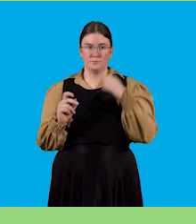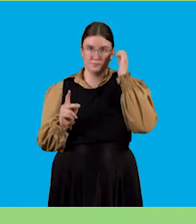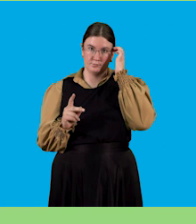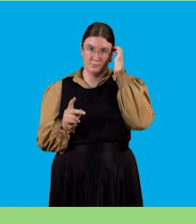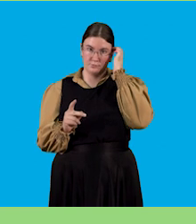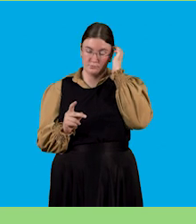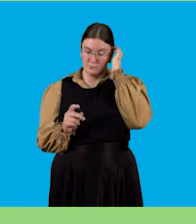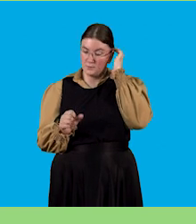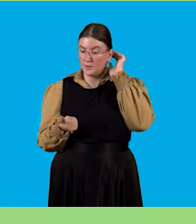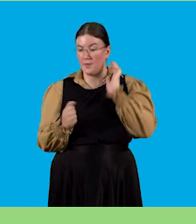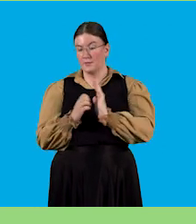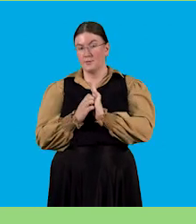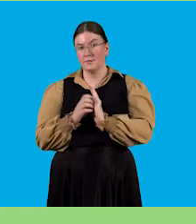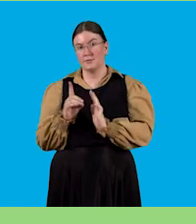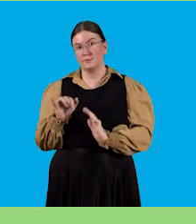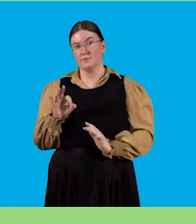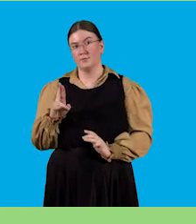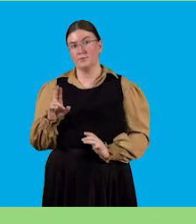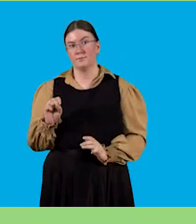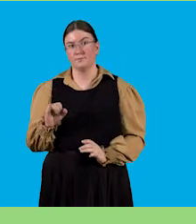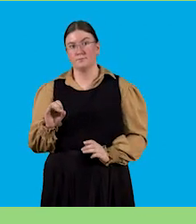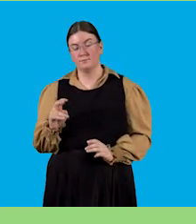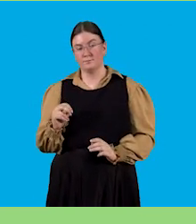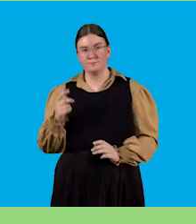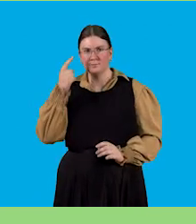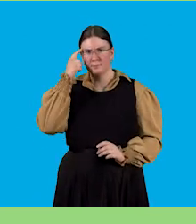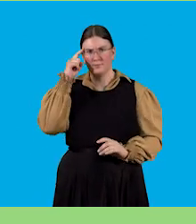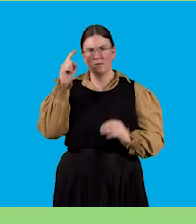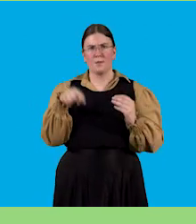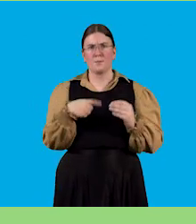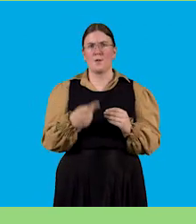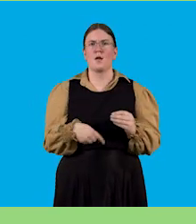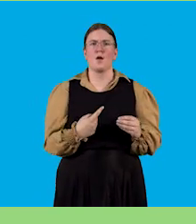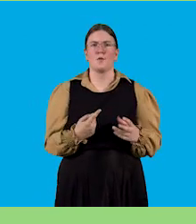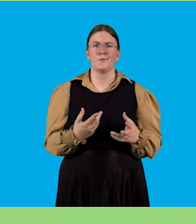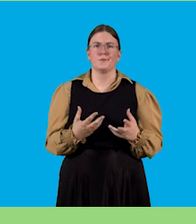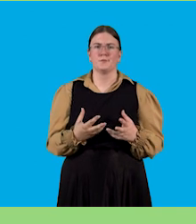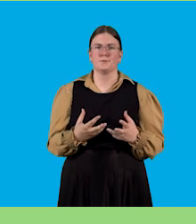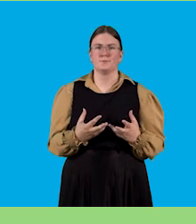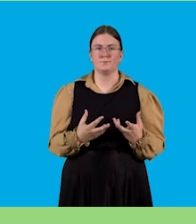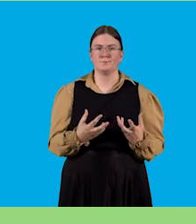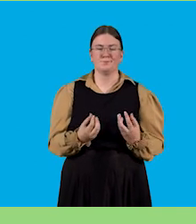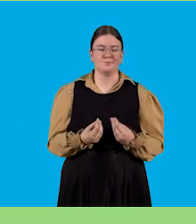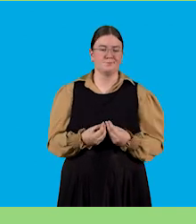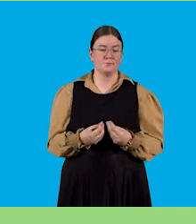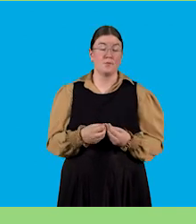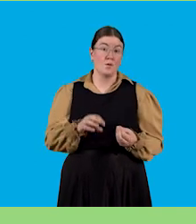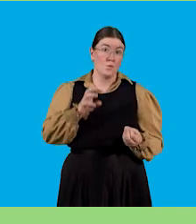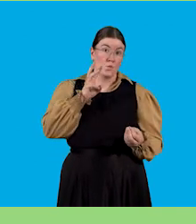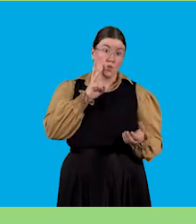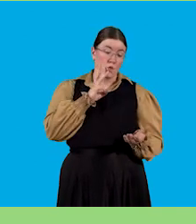Okay, and another example of diffusion, you can think of a concentrated solution in a dilute solution